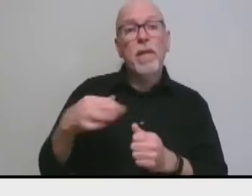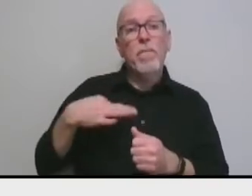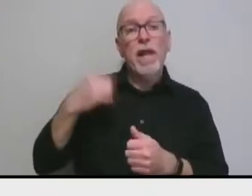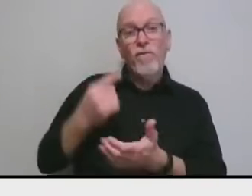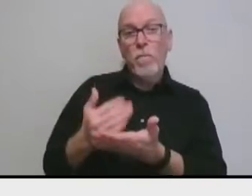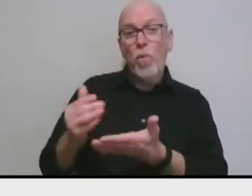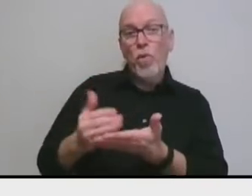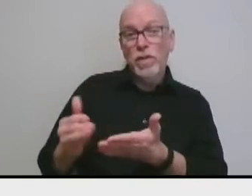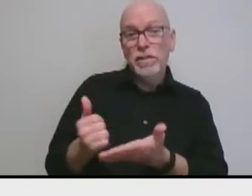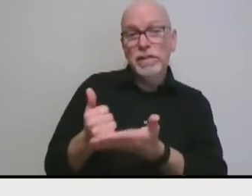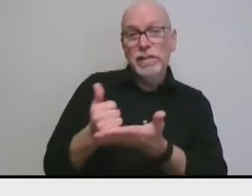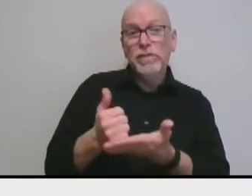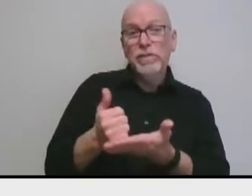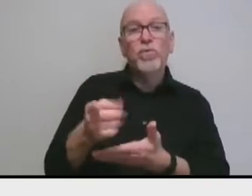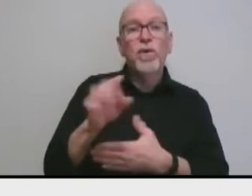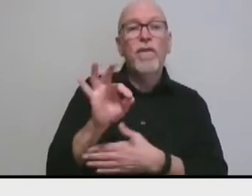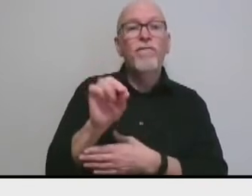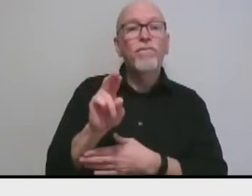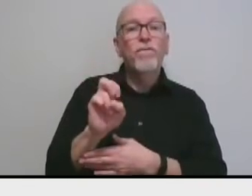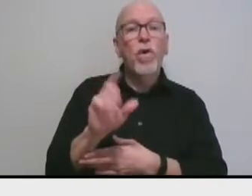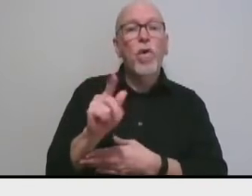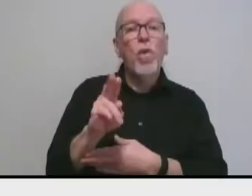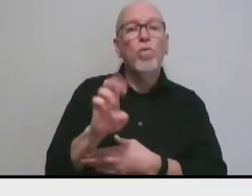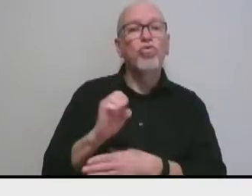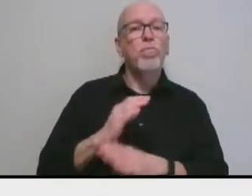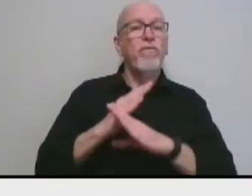the Indiana Foreclosure Prevention Network at